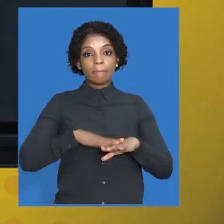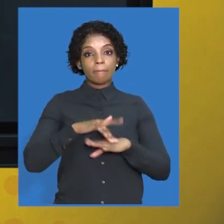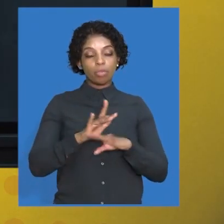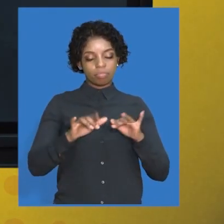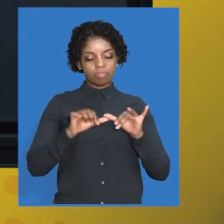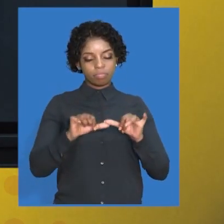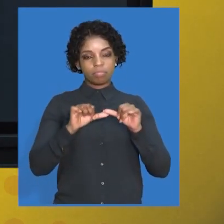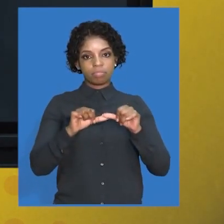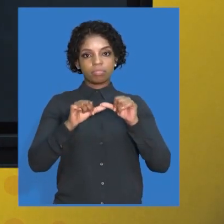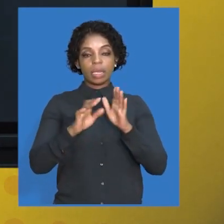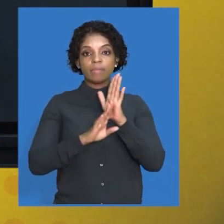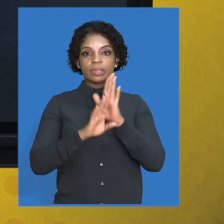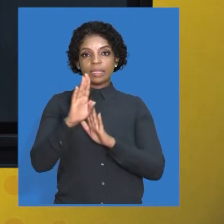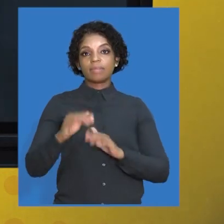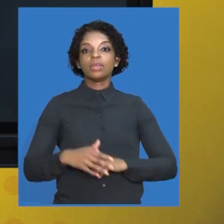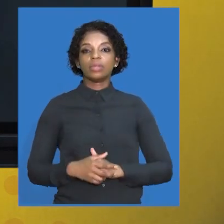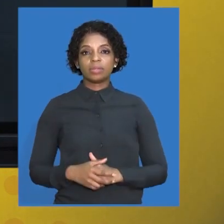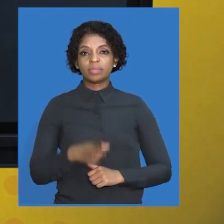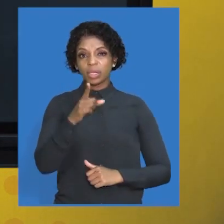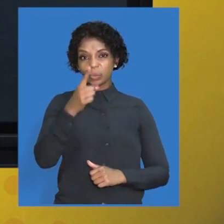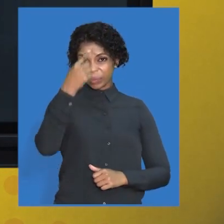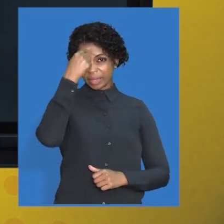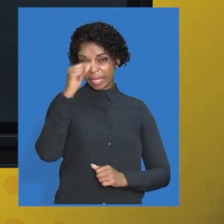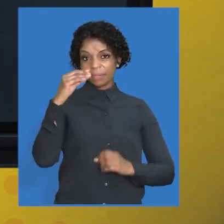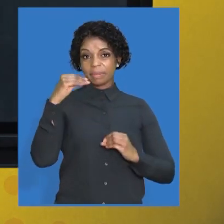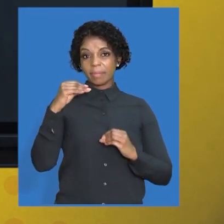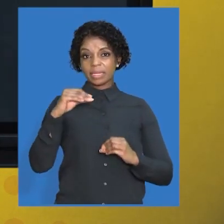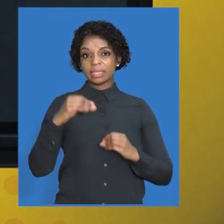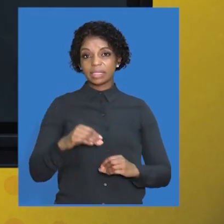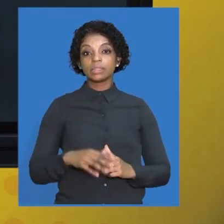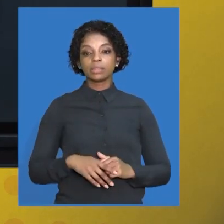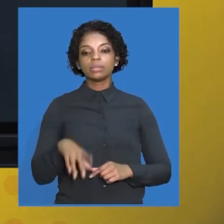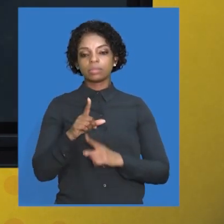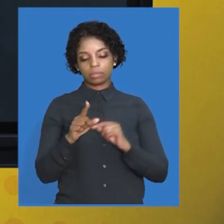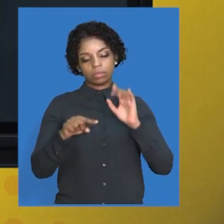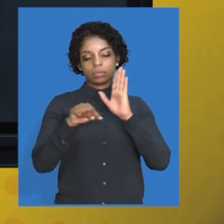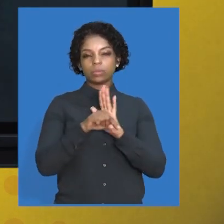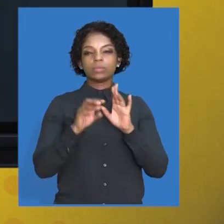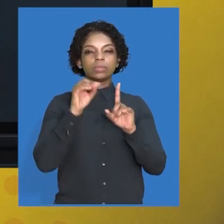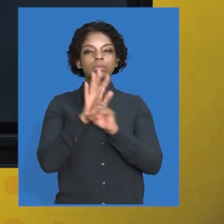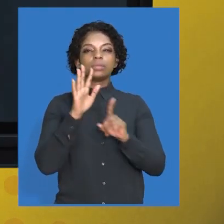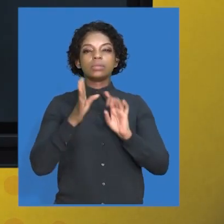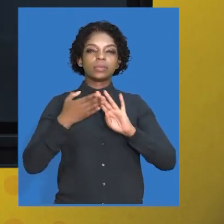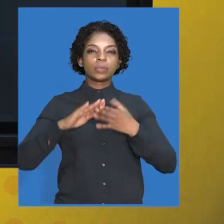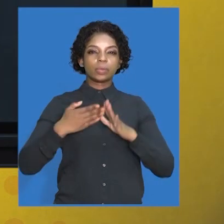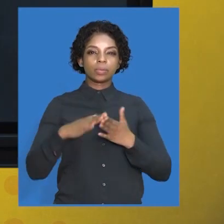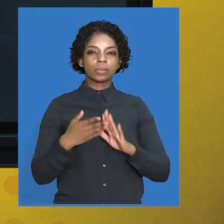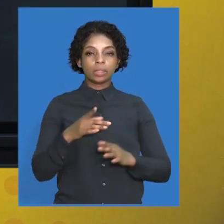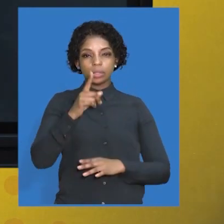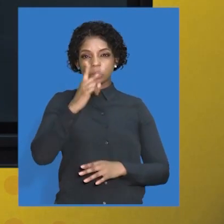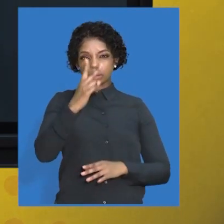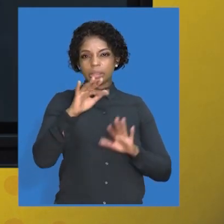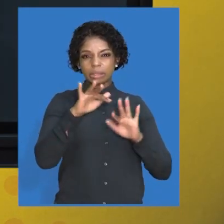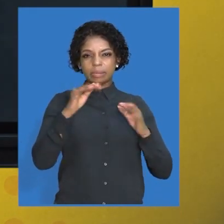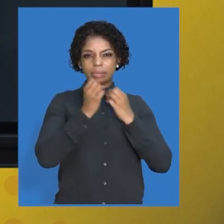because there's a lot of goodwill. Where when you think of a business that has negatively impacted a community, you'll see a lot of people want to boycott